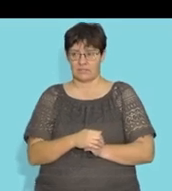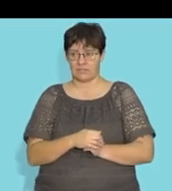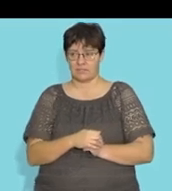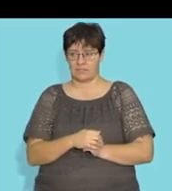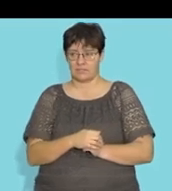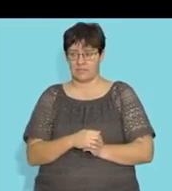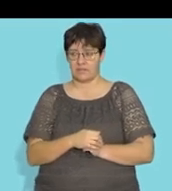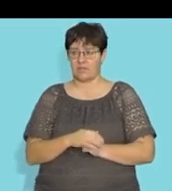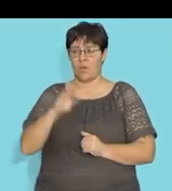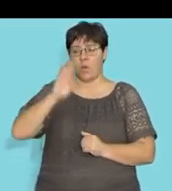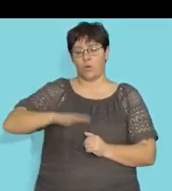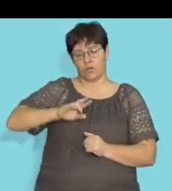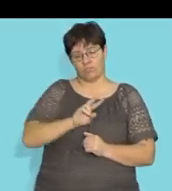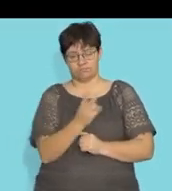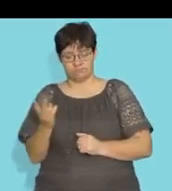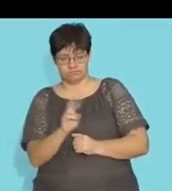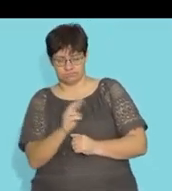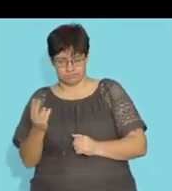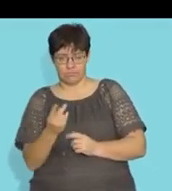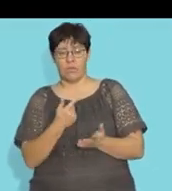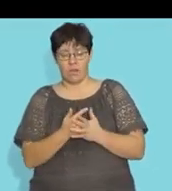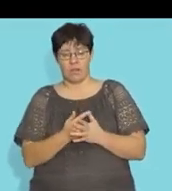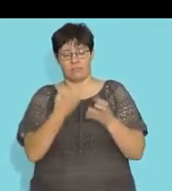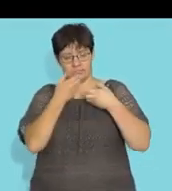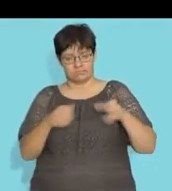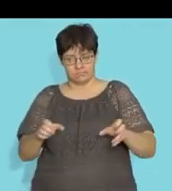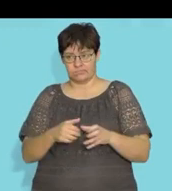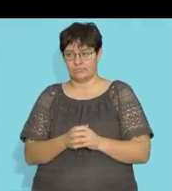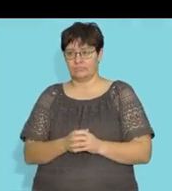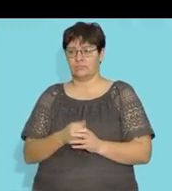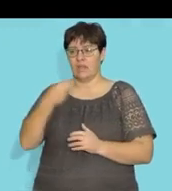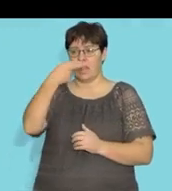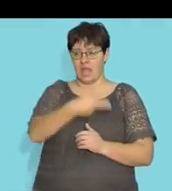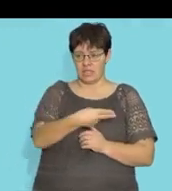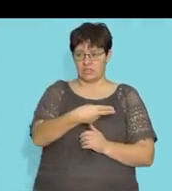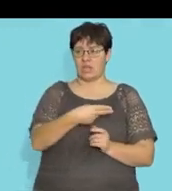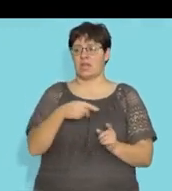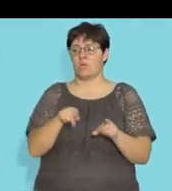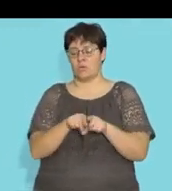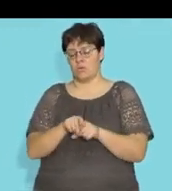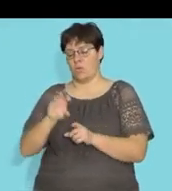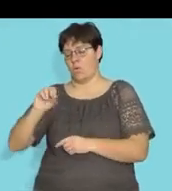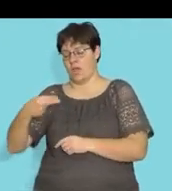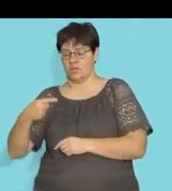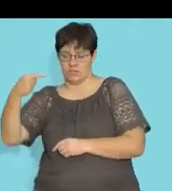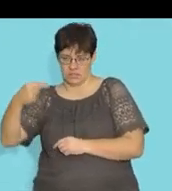water, auto-ionization of water. Water will break up into hydrogen ions